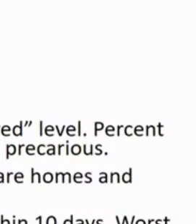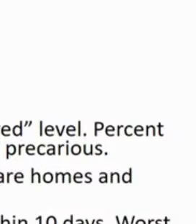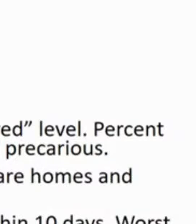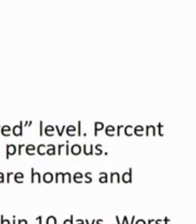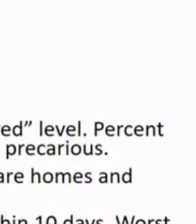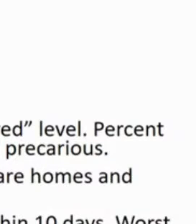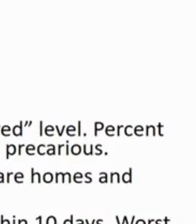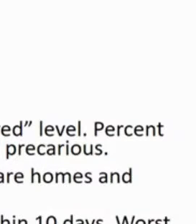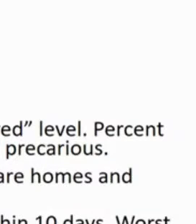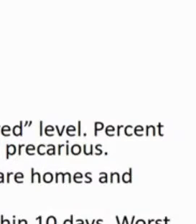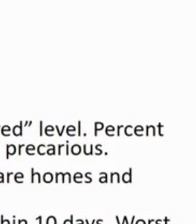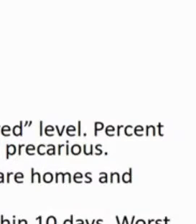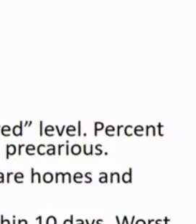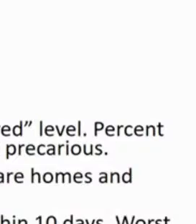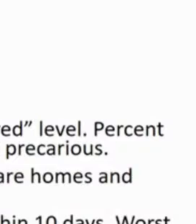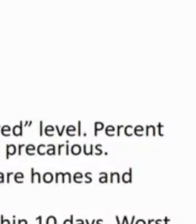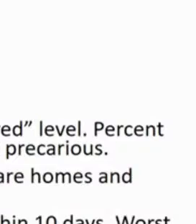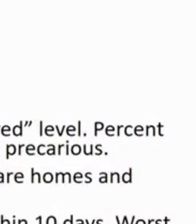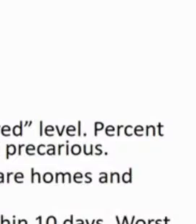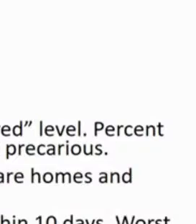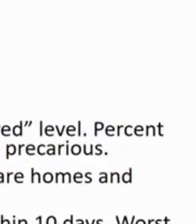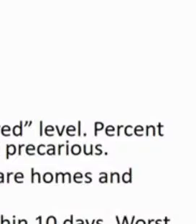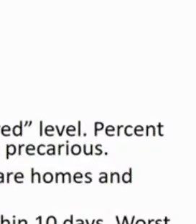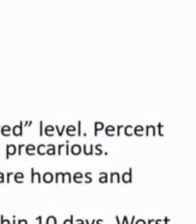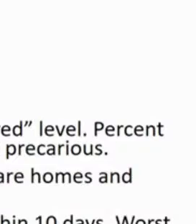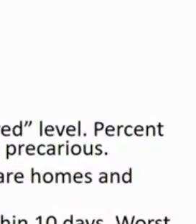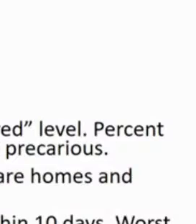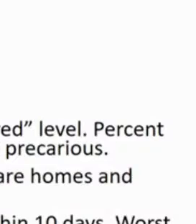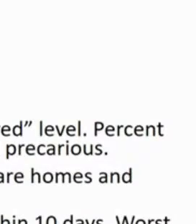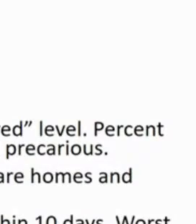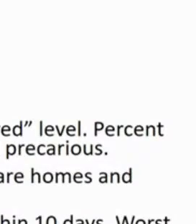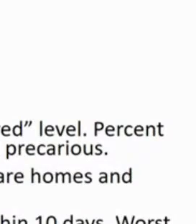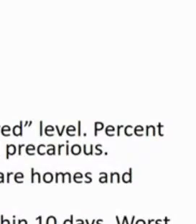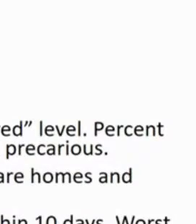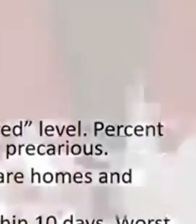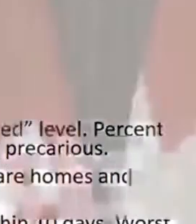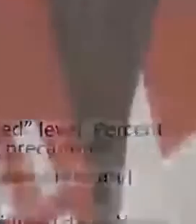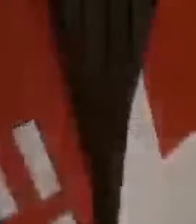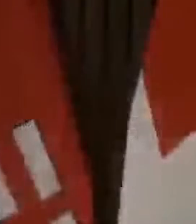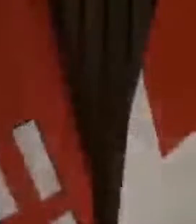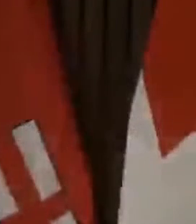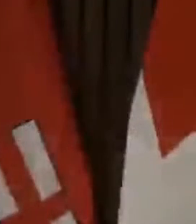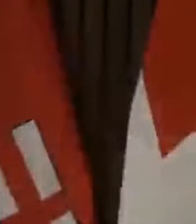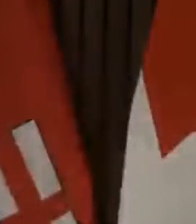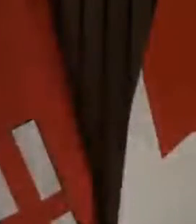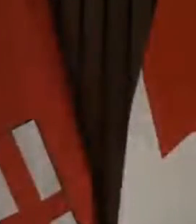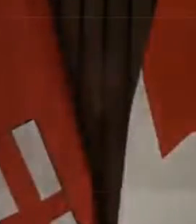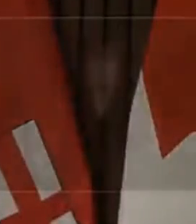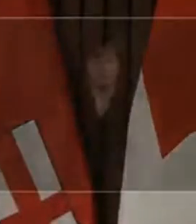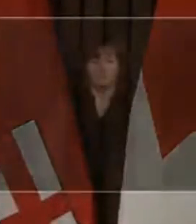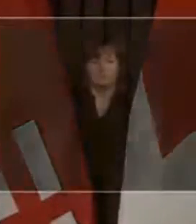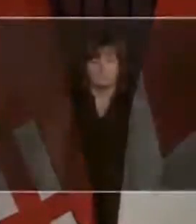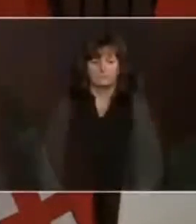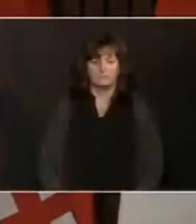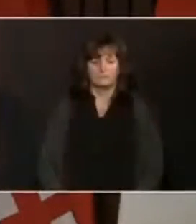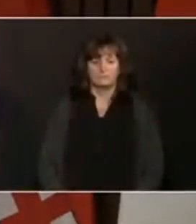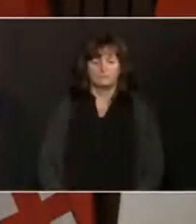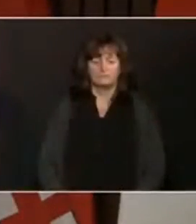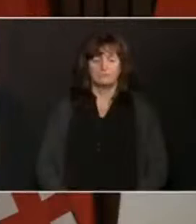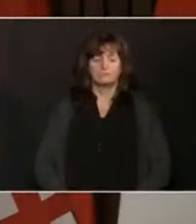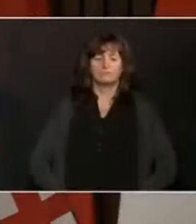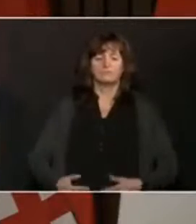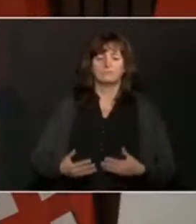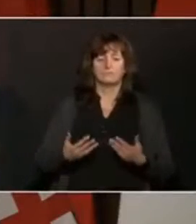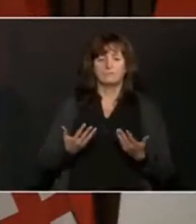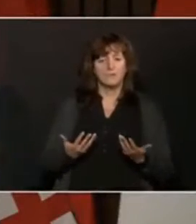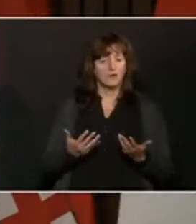workplaces where exposure is higher. And with that, we're done the briefing, and I believe we can go to questions now. We'll go to